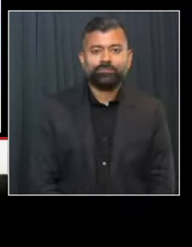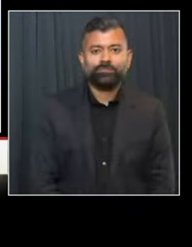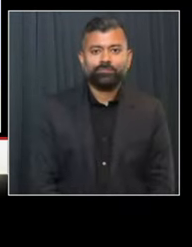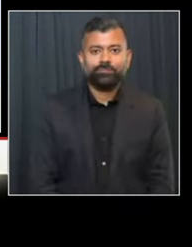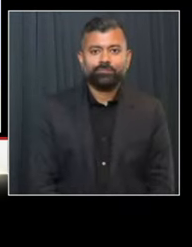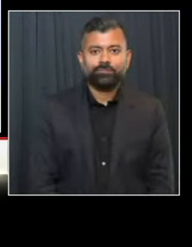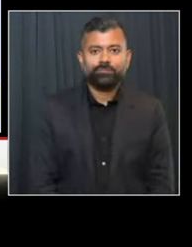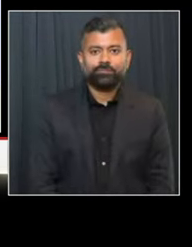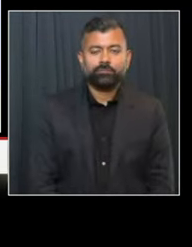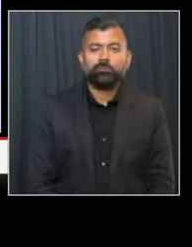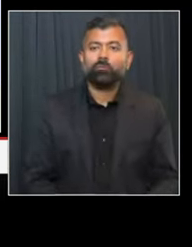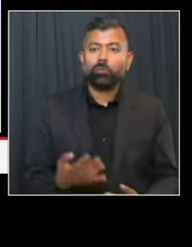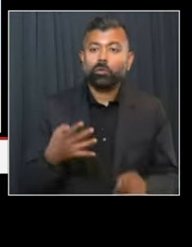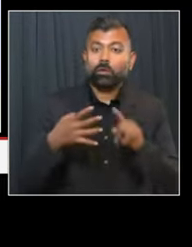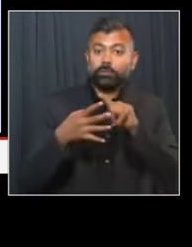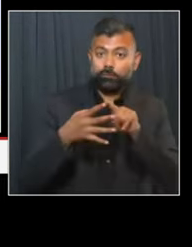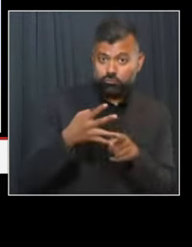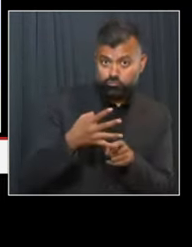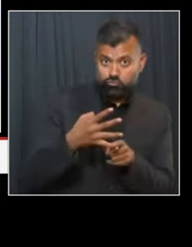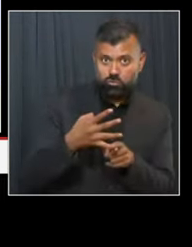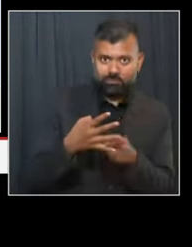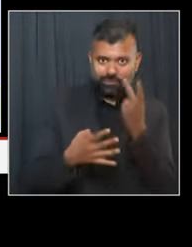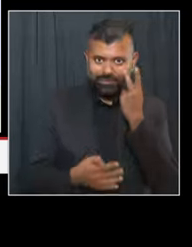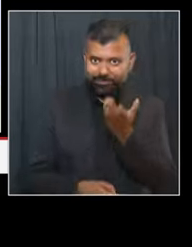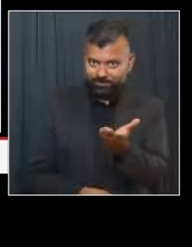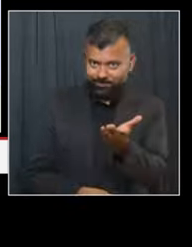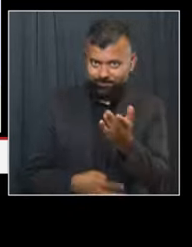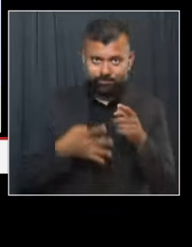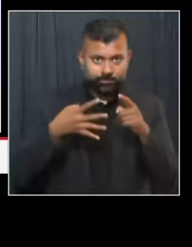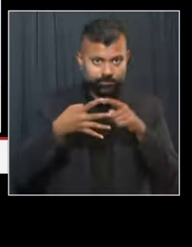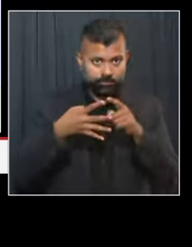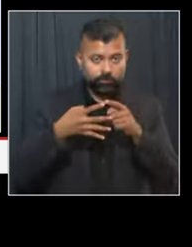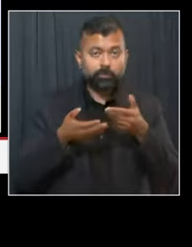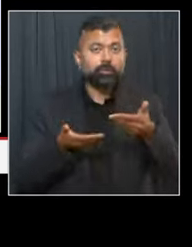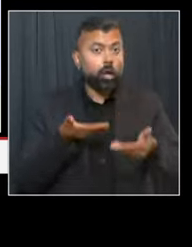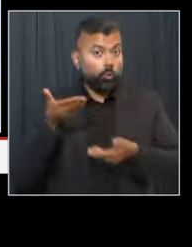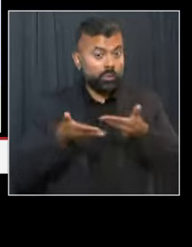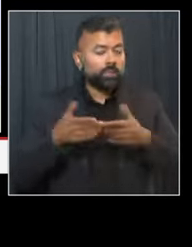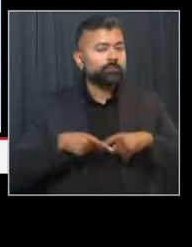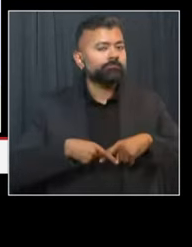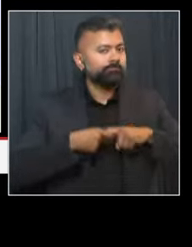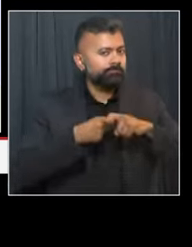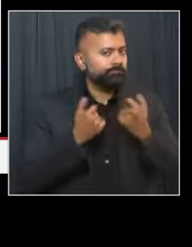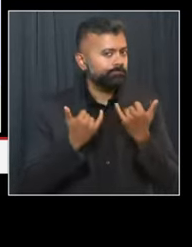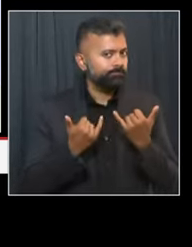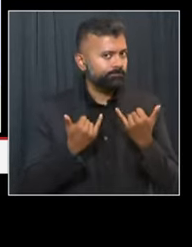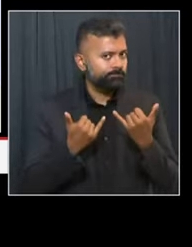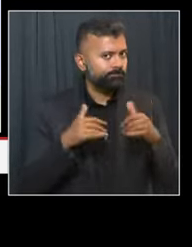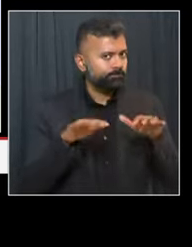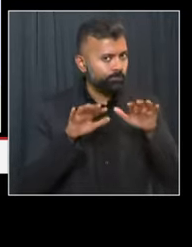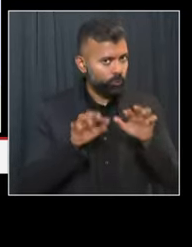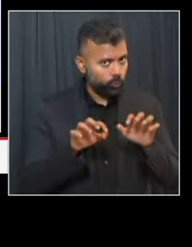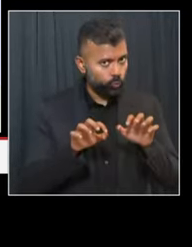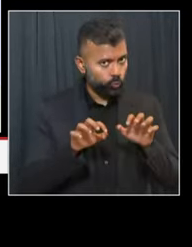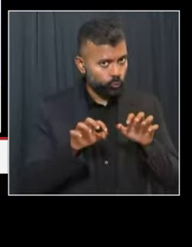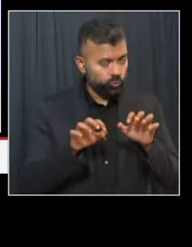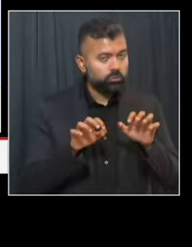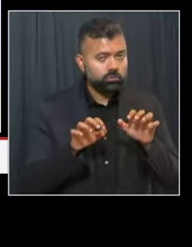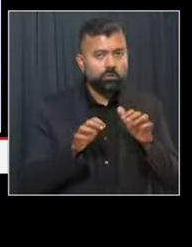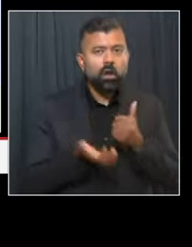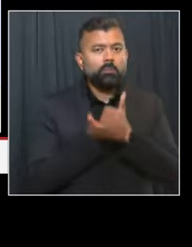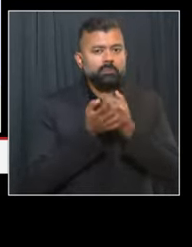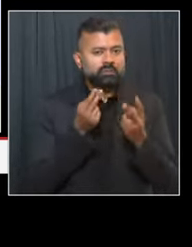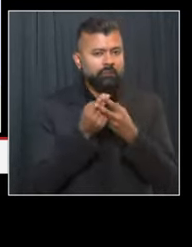different things. 1, we instituted a hiring freeze, saving about $63 million in personnel costs through the remainder of the fiscal